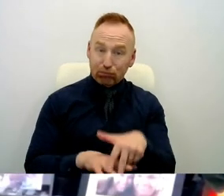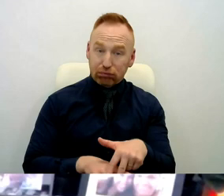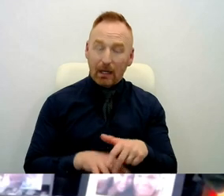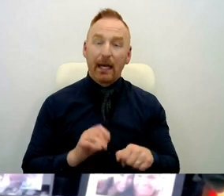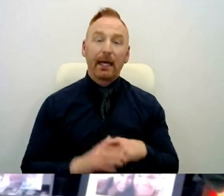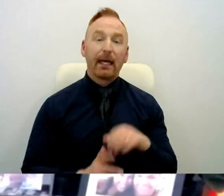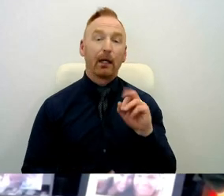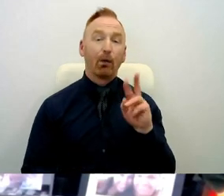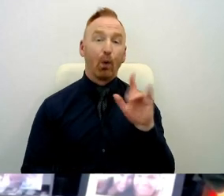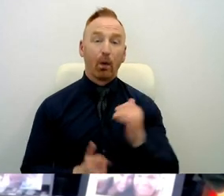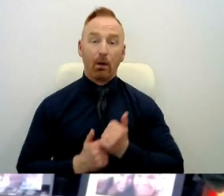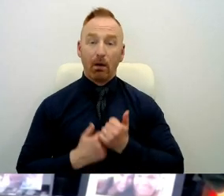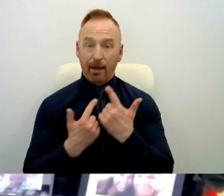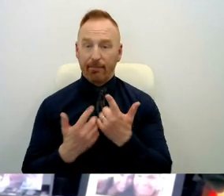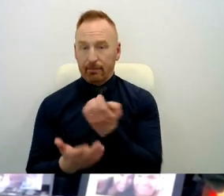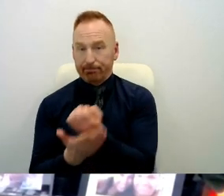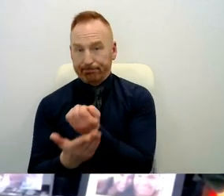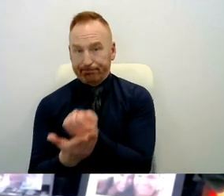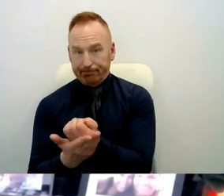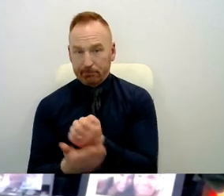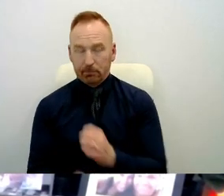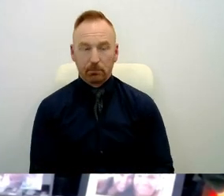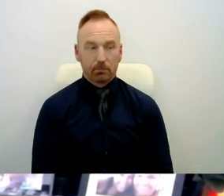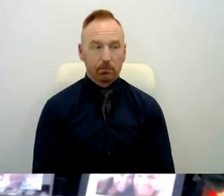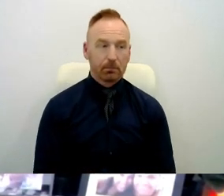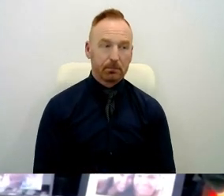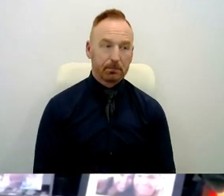entrenched in colonial life and economics.